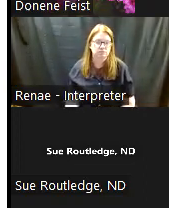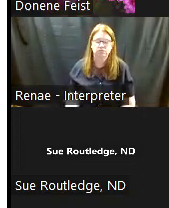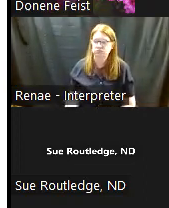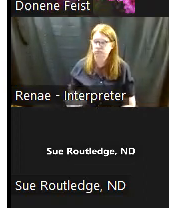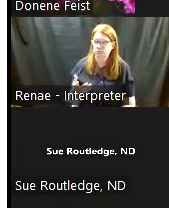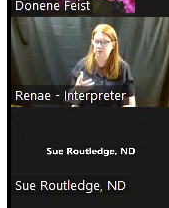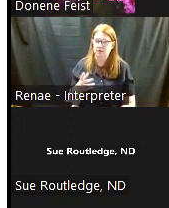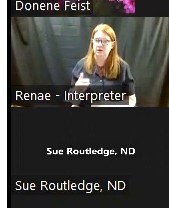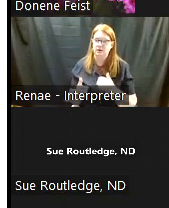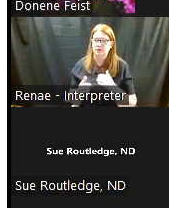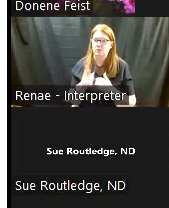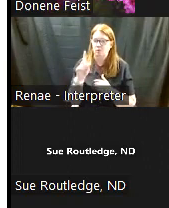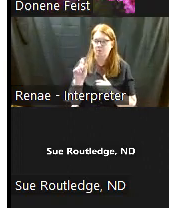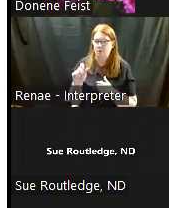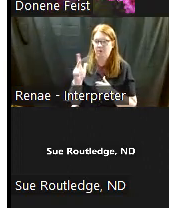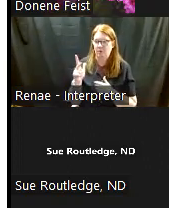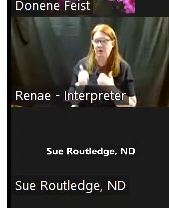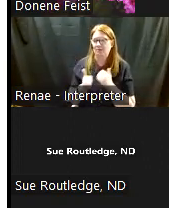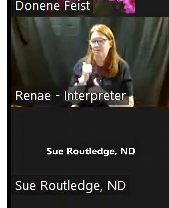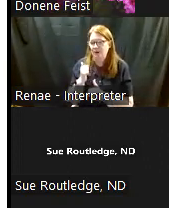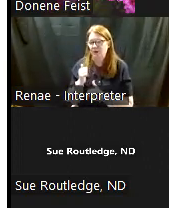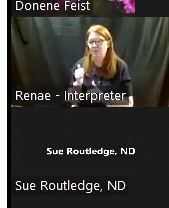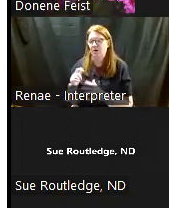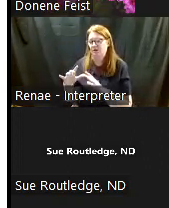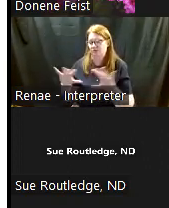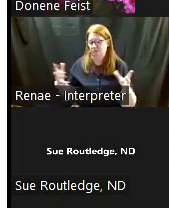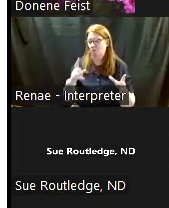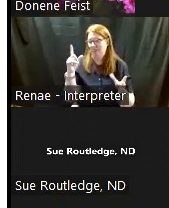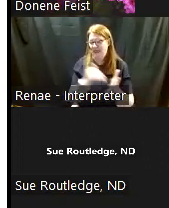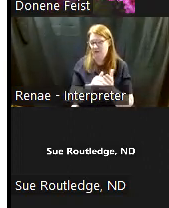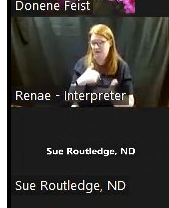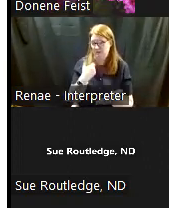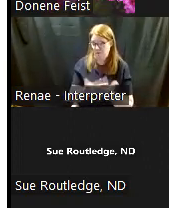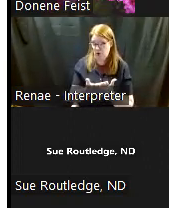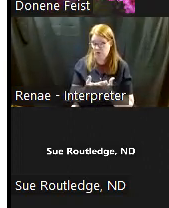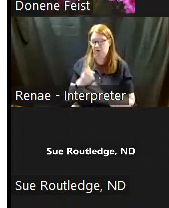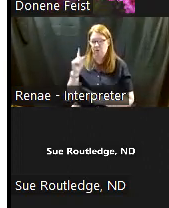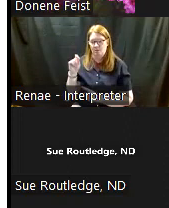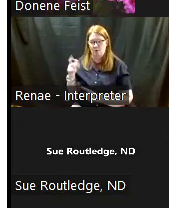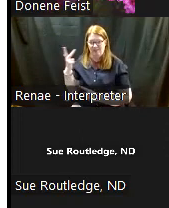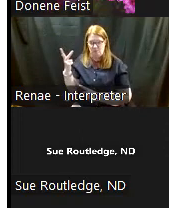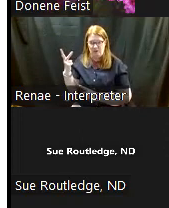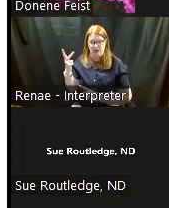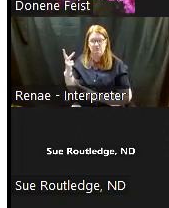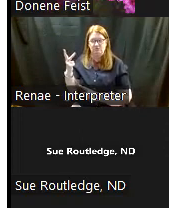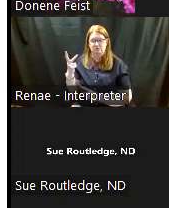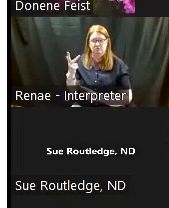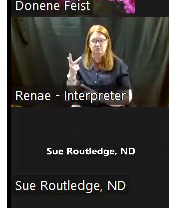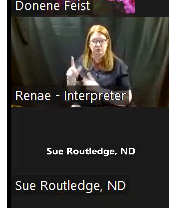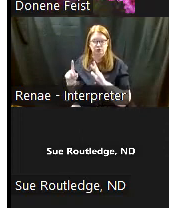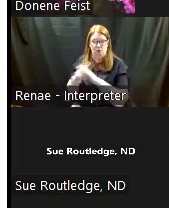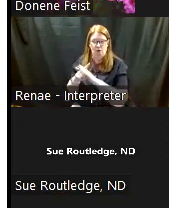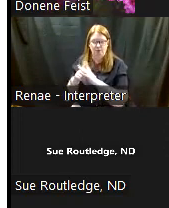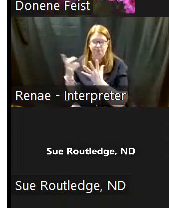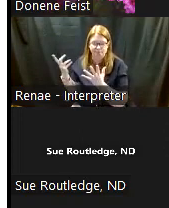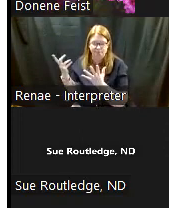per 1,000 births is 1.3. A lot of people will say anywhere from 1 to 3 babies per 1,000 births. So that's pretty much tracking right with